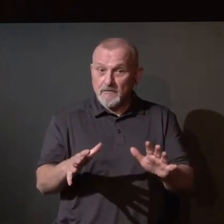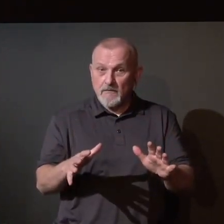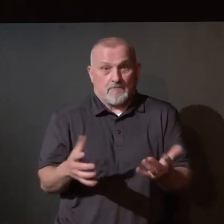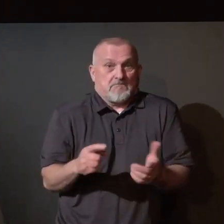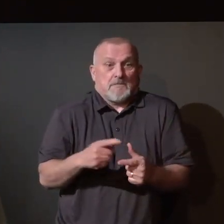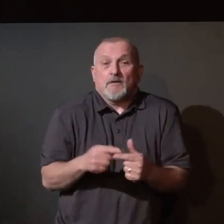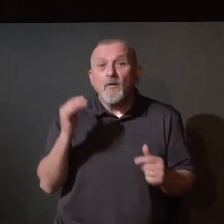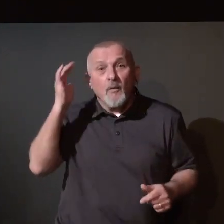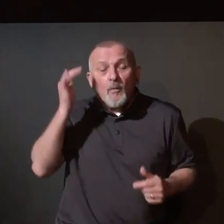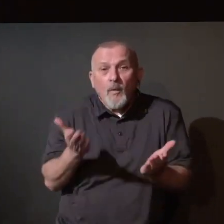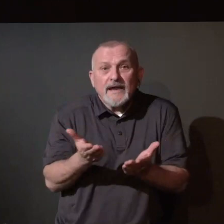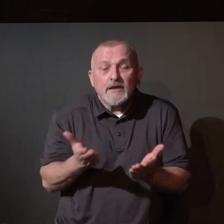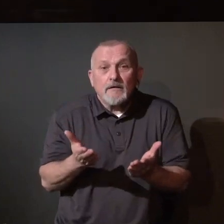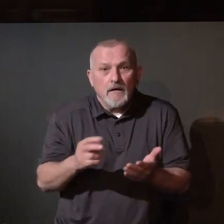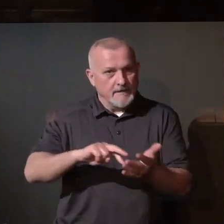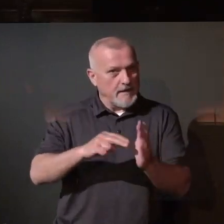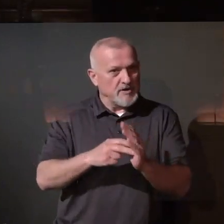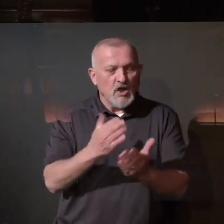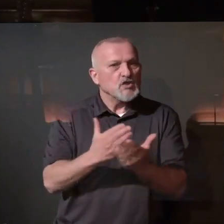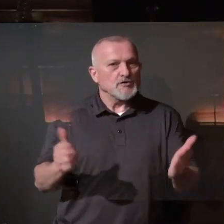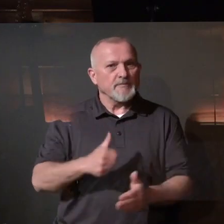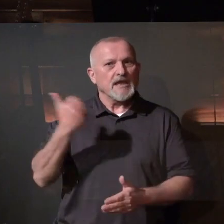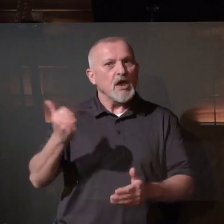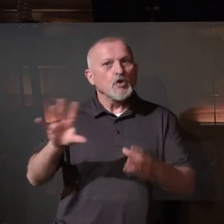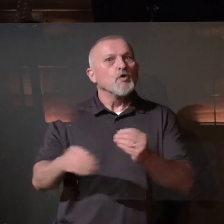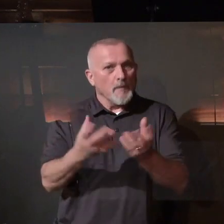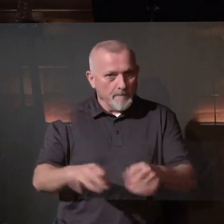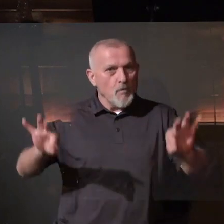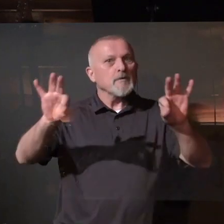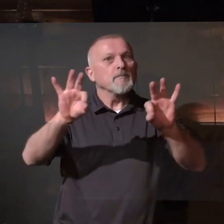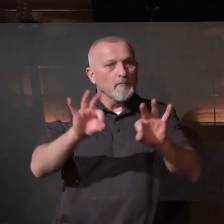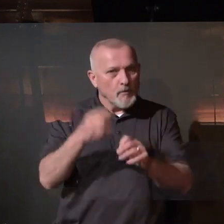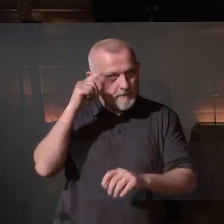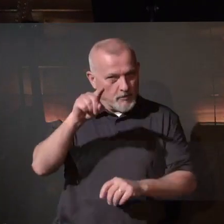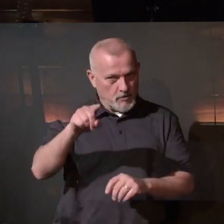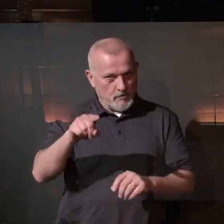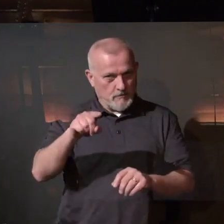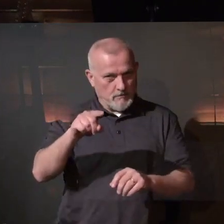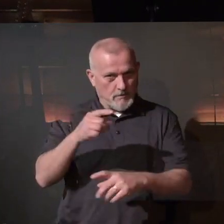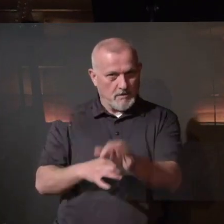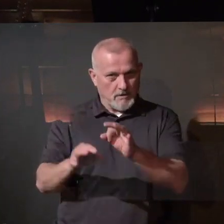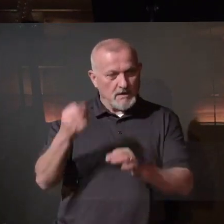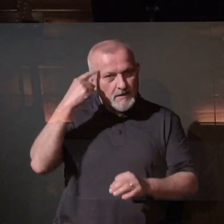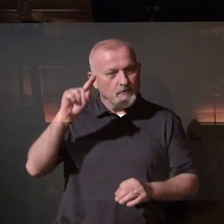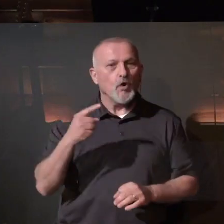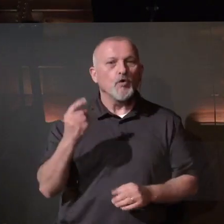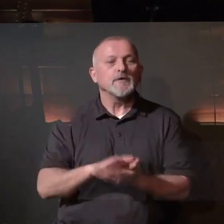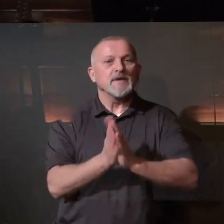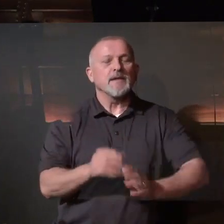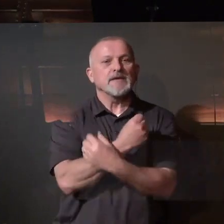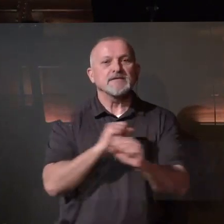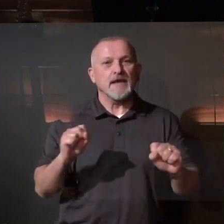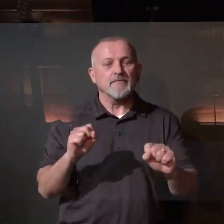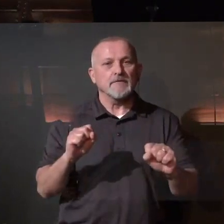bigger, something even more important than just receiving that salvation. What is that? What is the other purpose of why